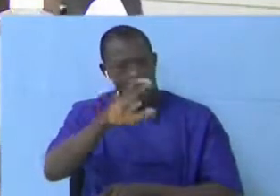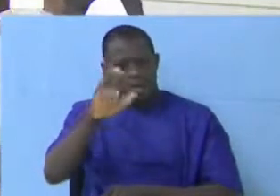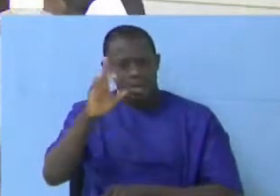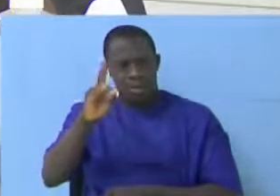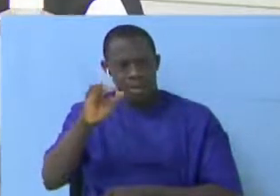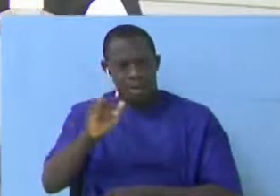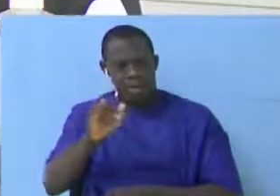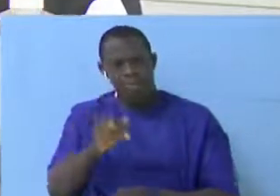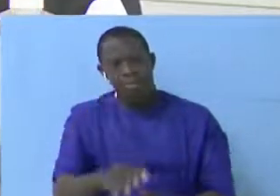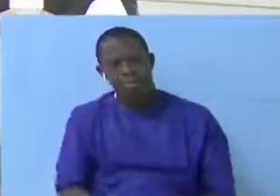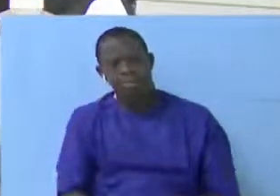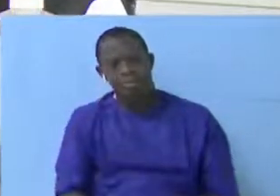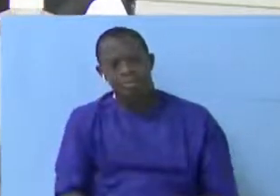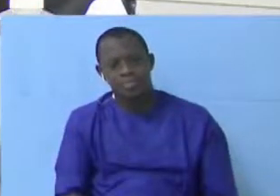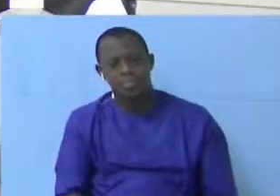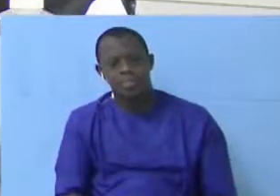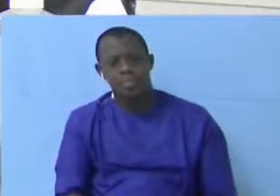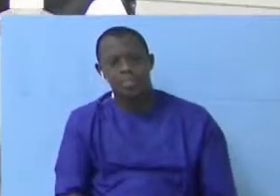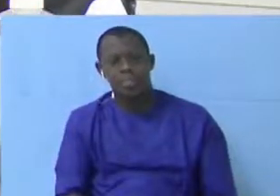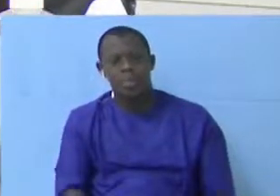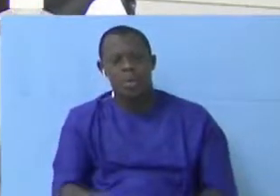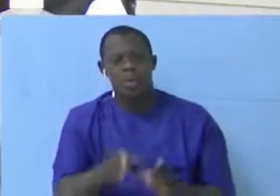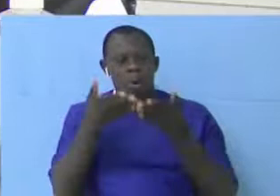Yeah, by their outlook,